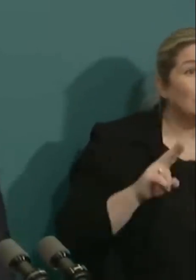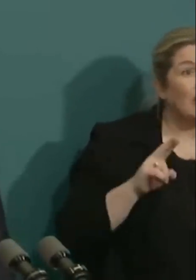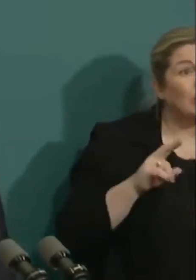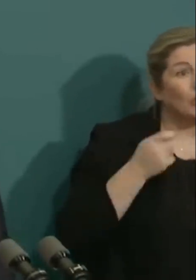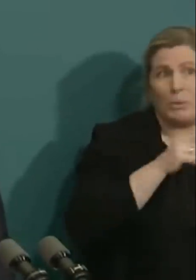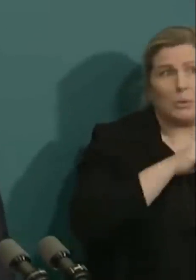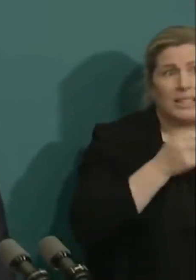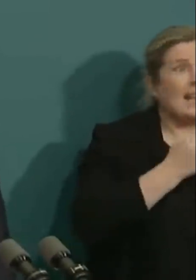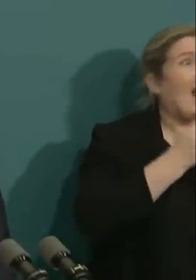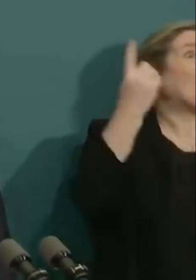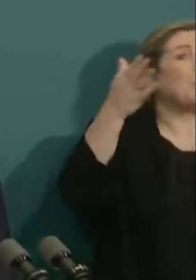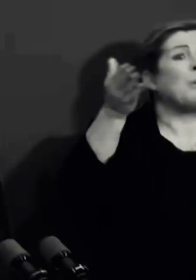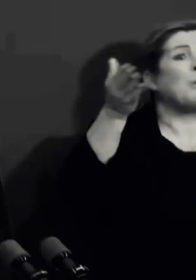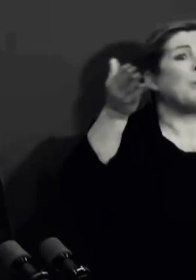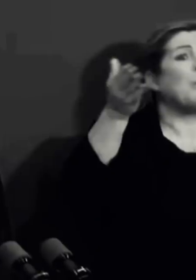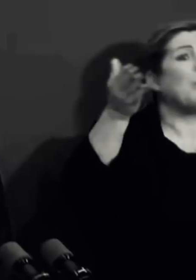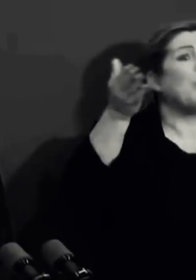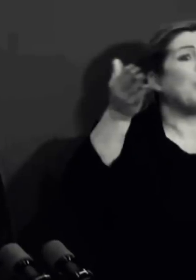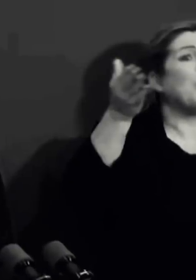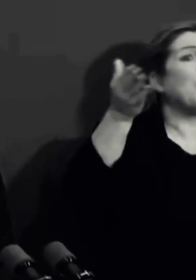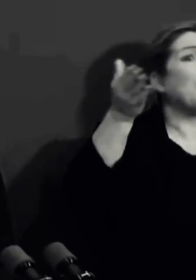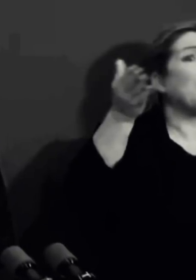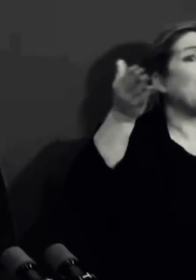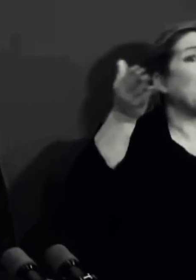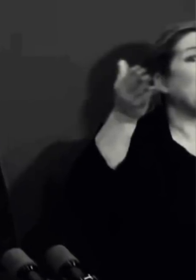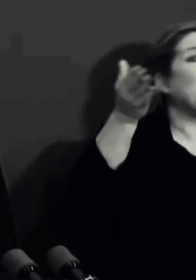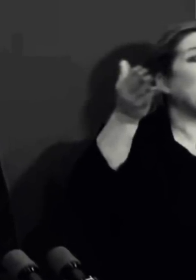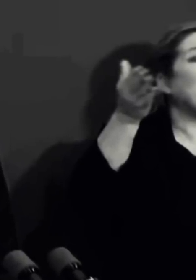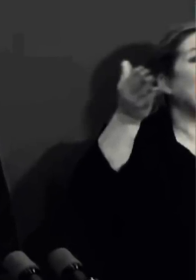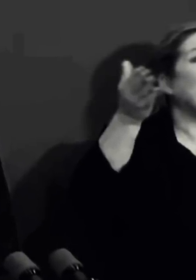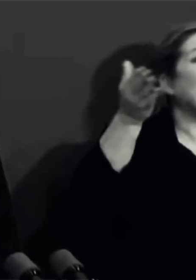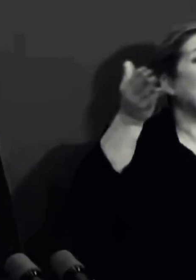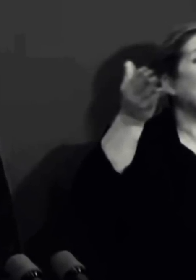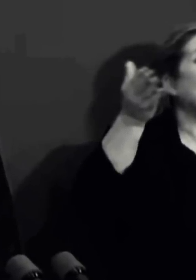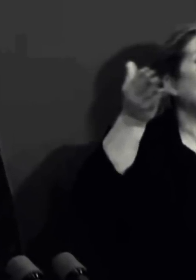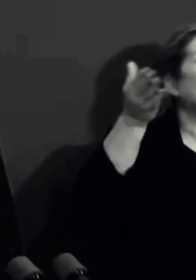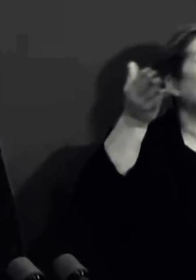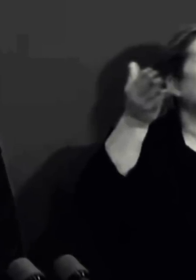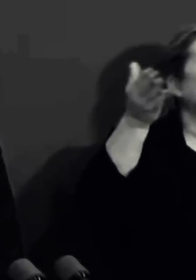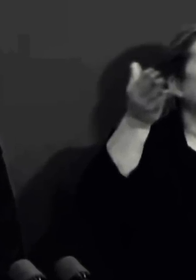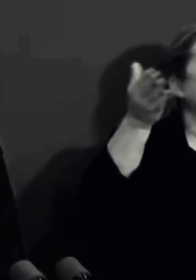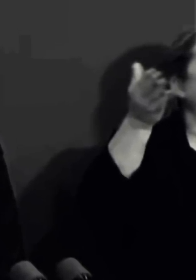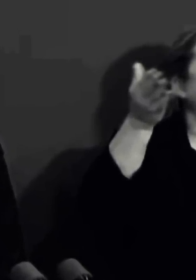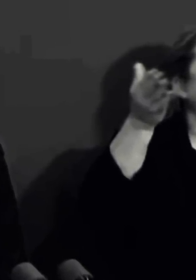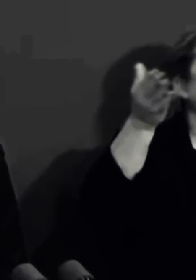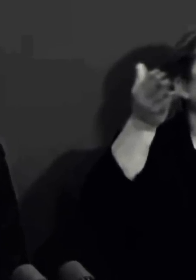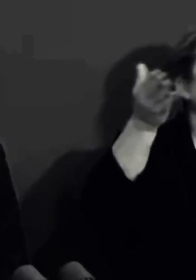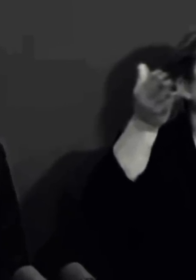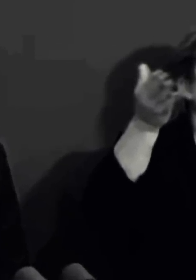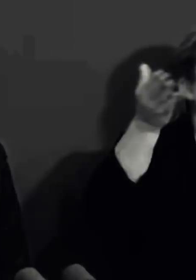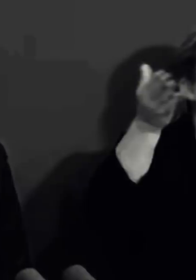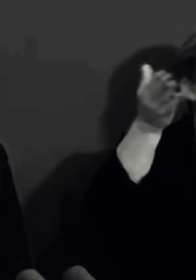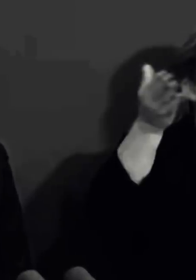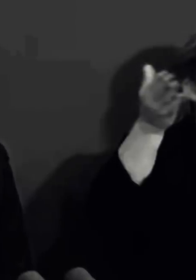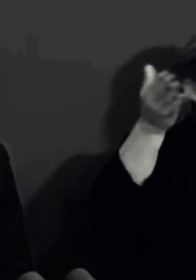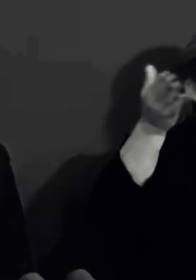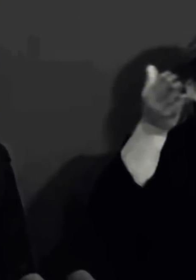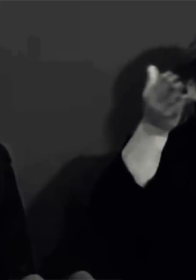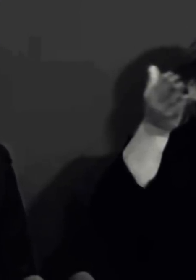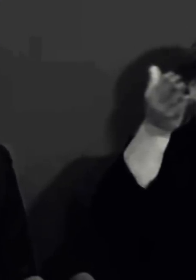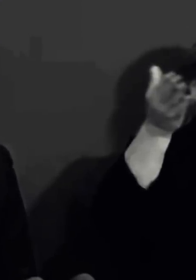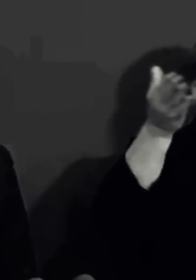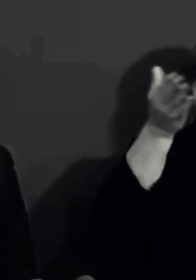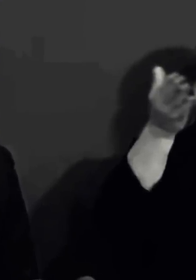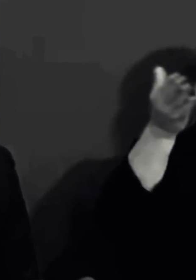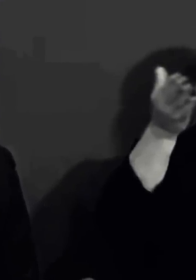Christmas now. I really don't. So you heard it. Oh, no, can't do travel at Christmas, even after a mass vaccination.